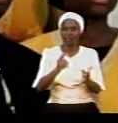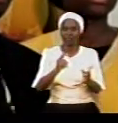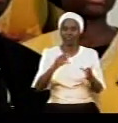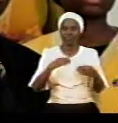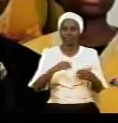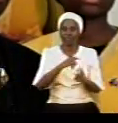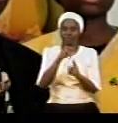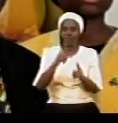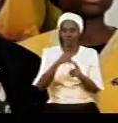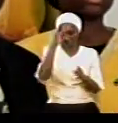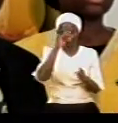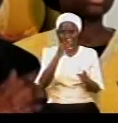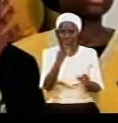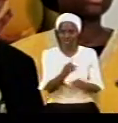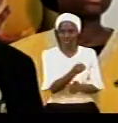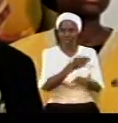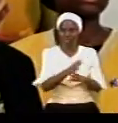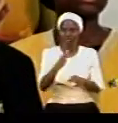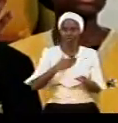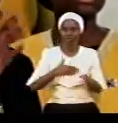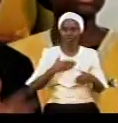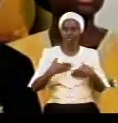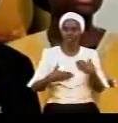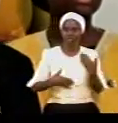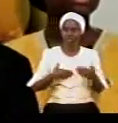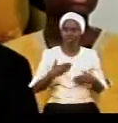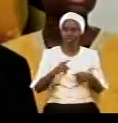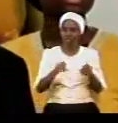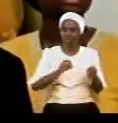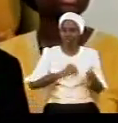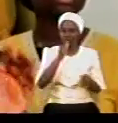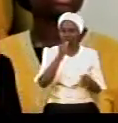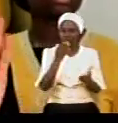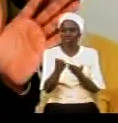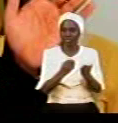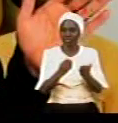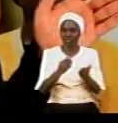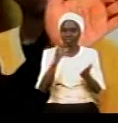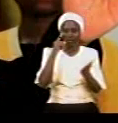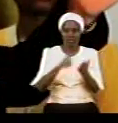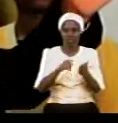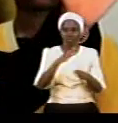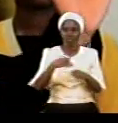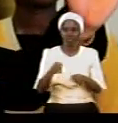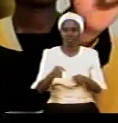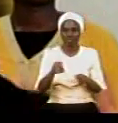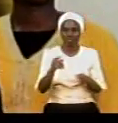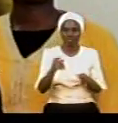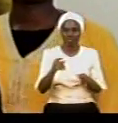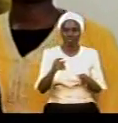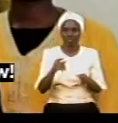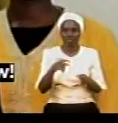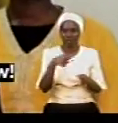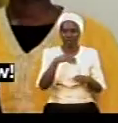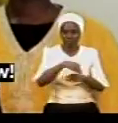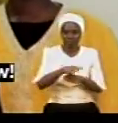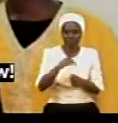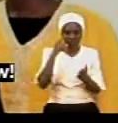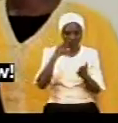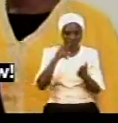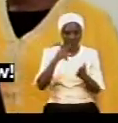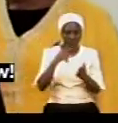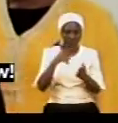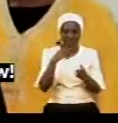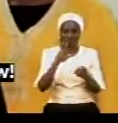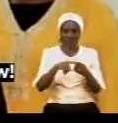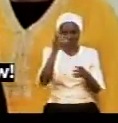I'm serving orders on the devil today. His kingdom is under attack. And I'm on my way down to his cave, and I'm taking